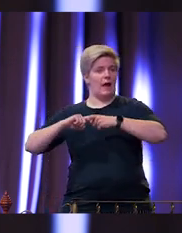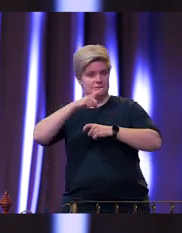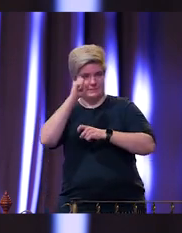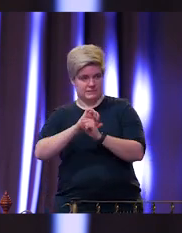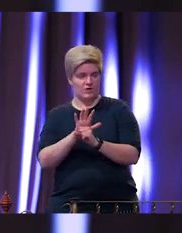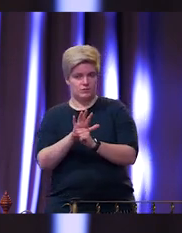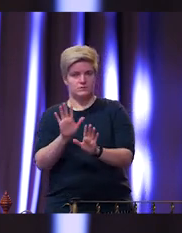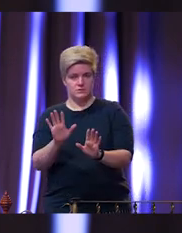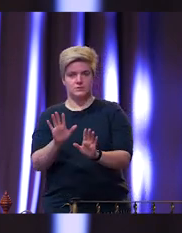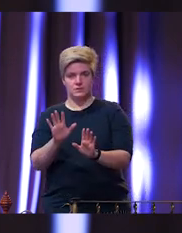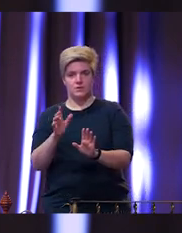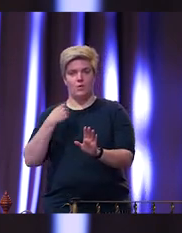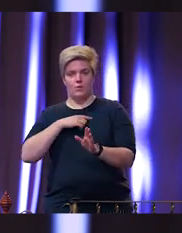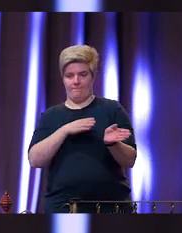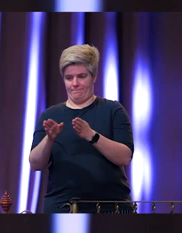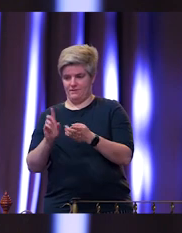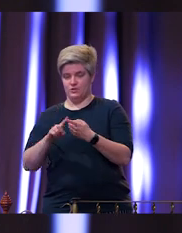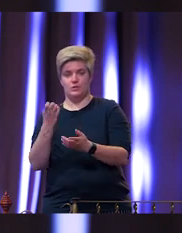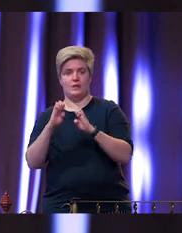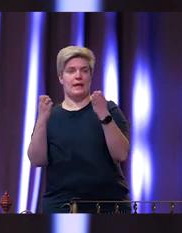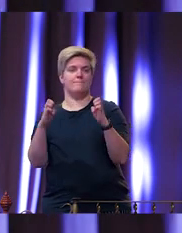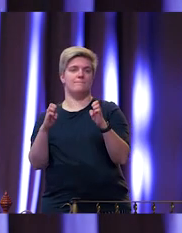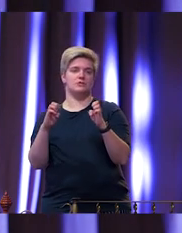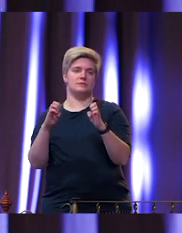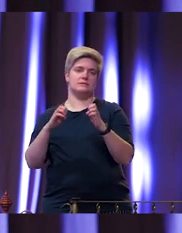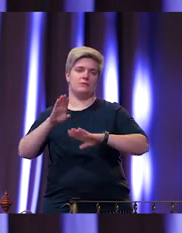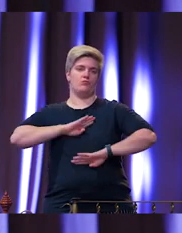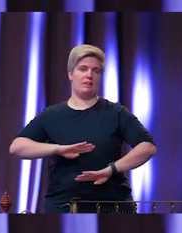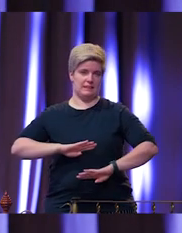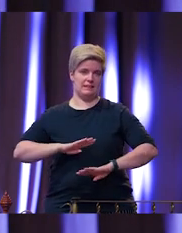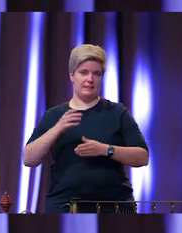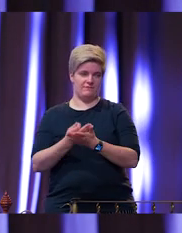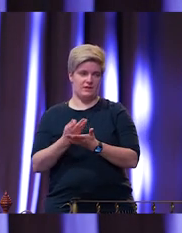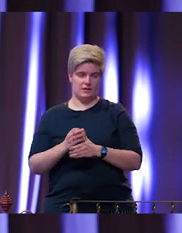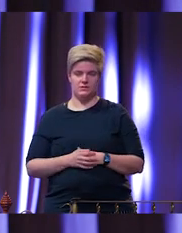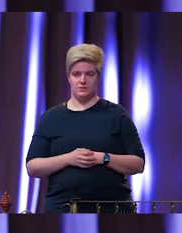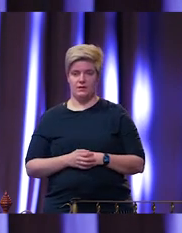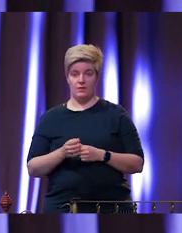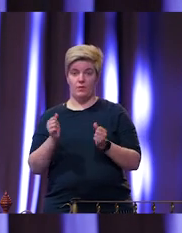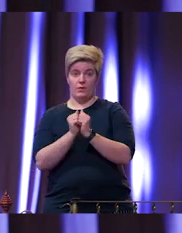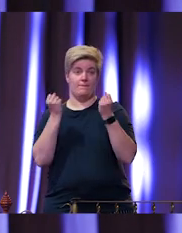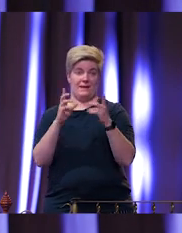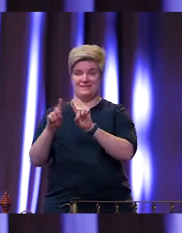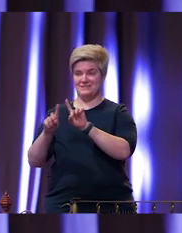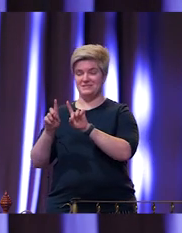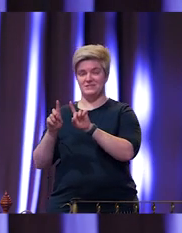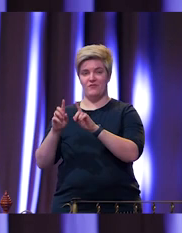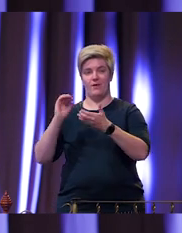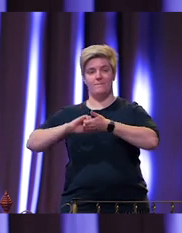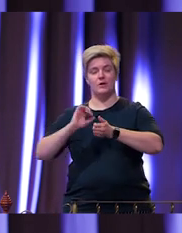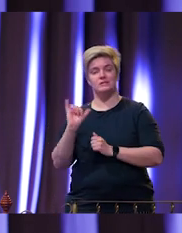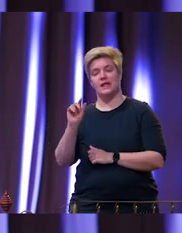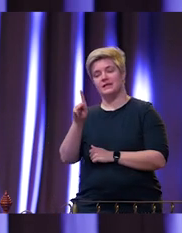because instead we pivoted to emergency relief funding with many partners like DCASE, which was very exciting, and if Arts